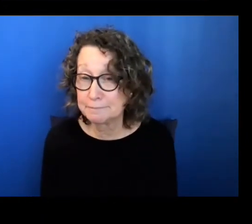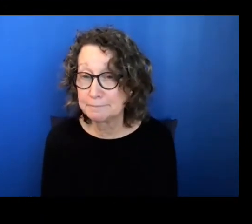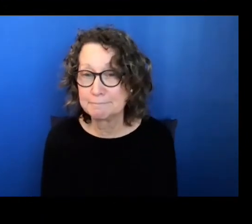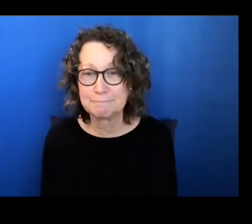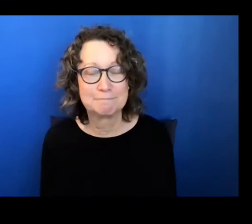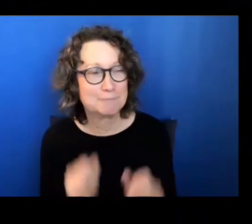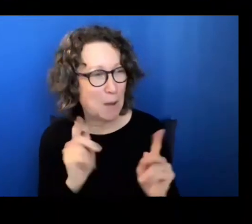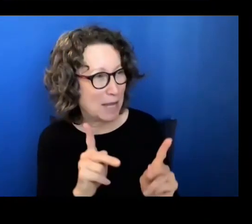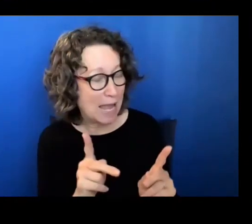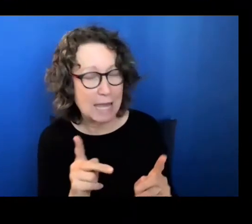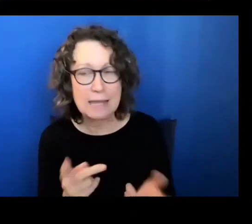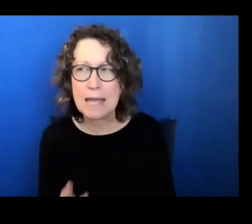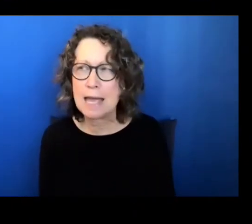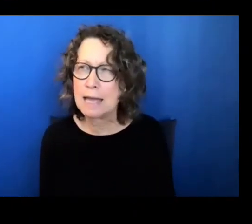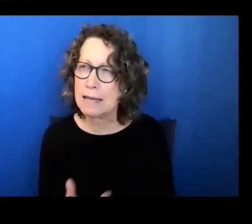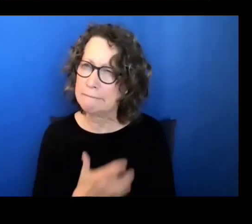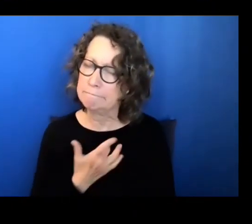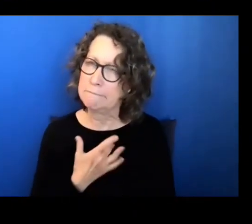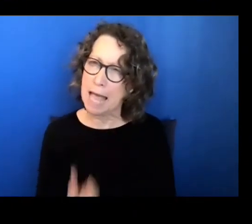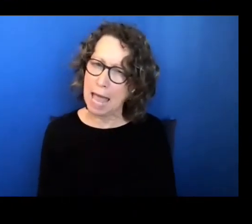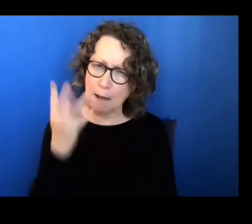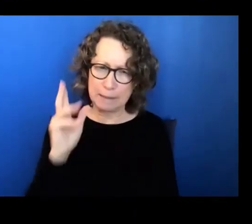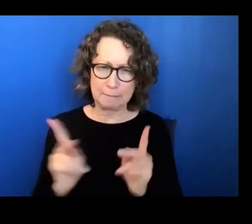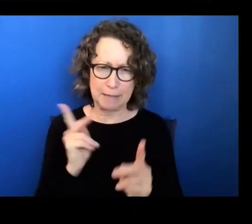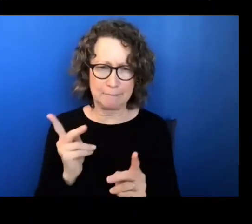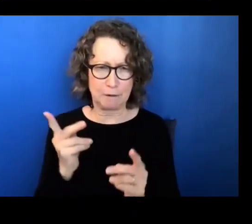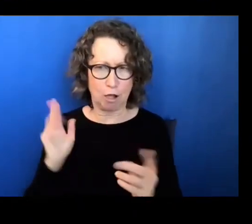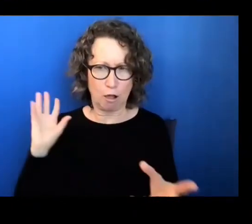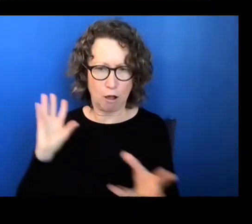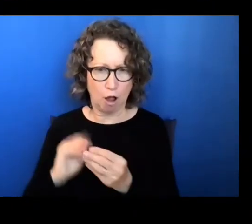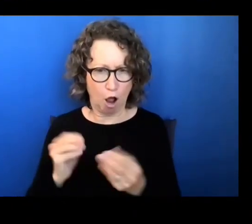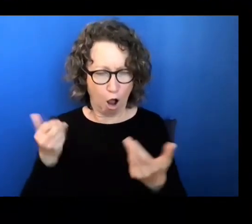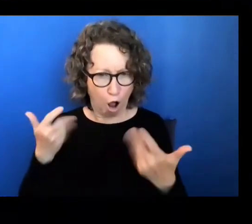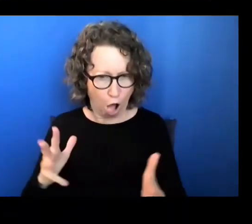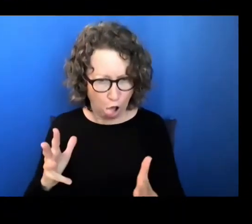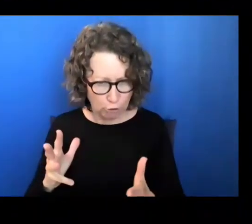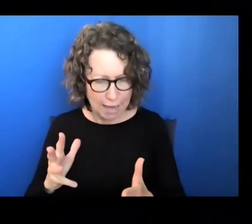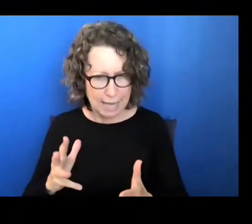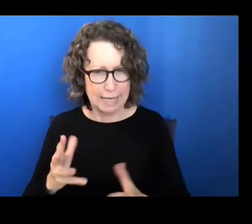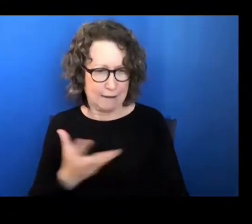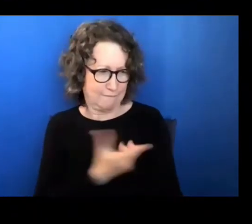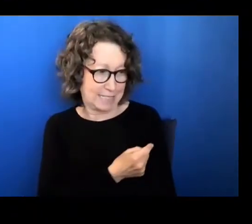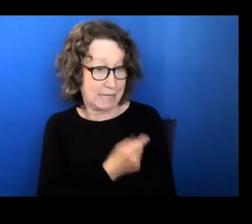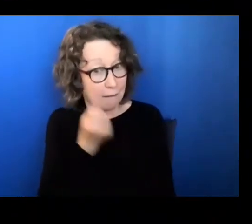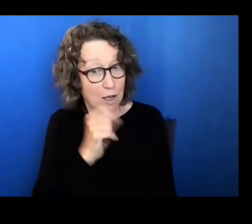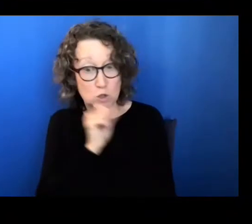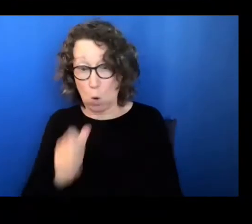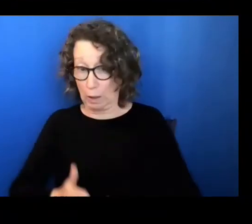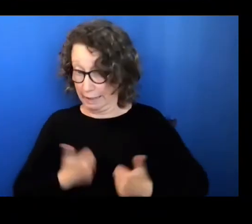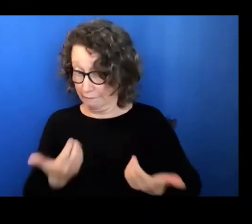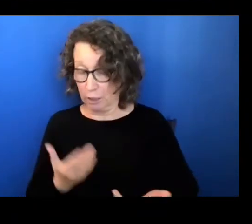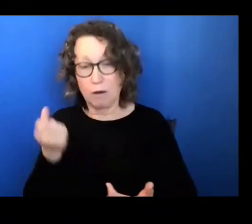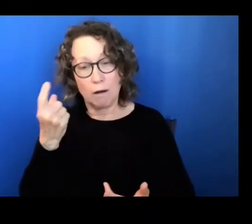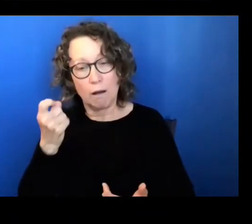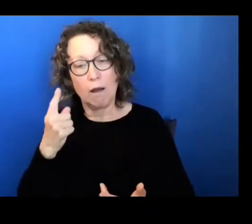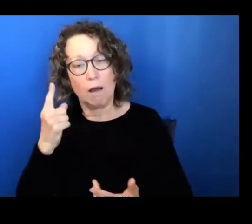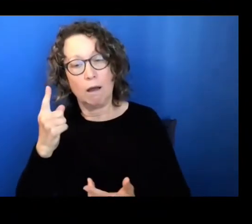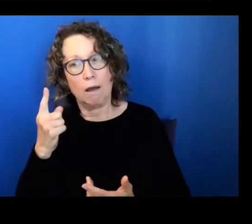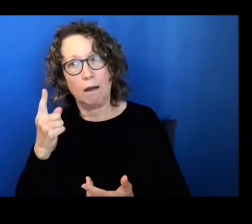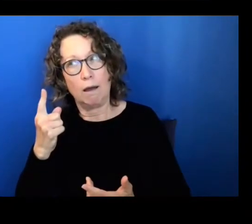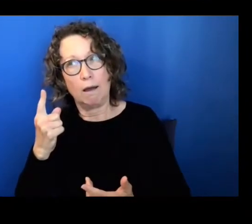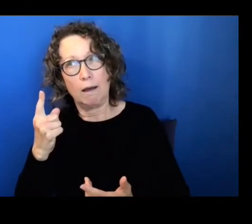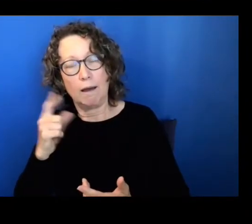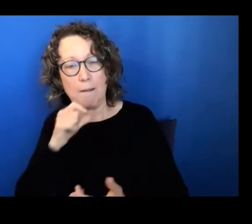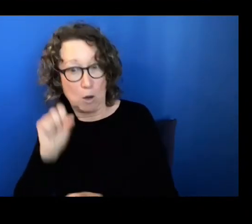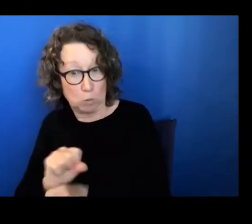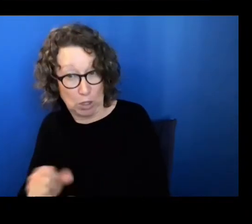Okay, do you have any estimates as to like the number of people who've gotten a vaccine that might not be residents of the county, but actually just work in the county? I don't